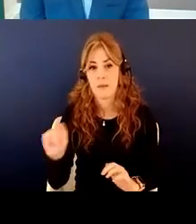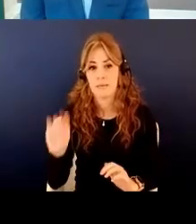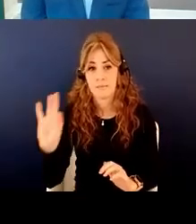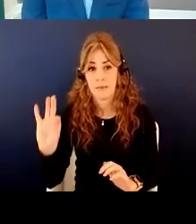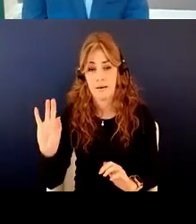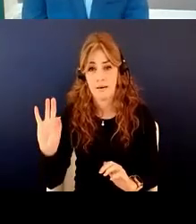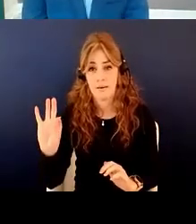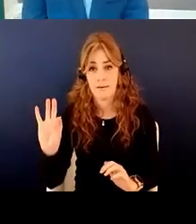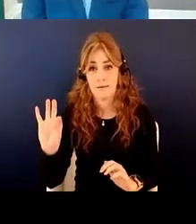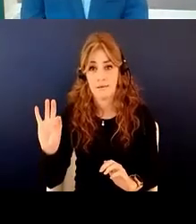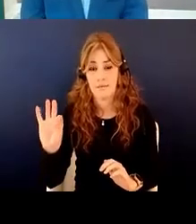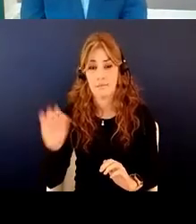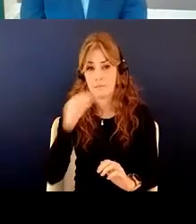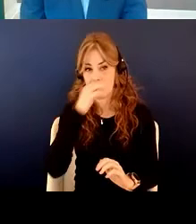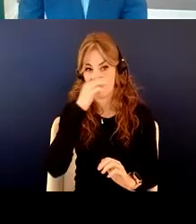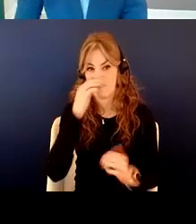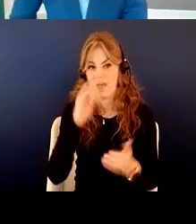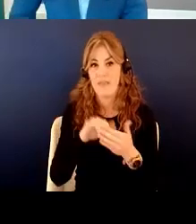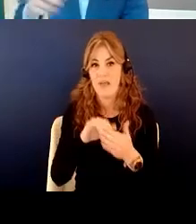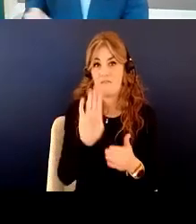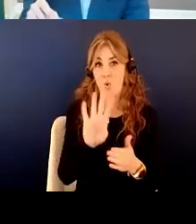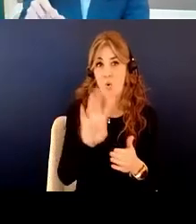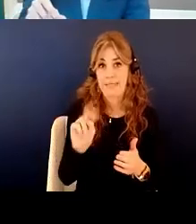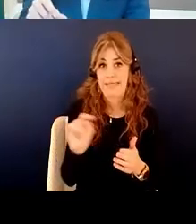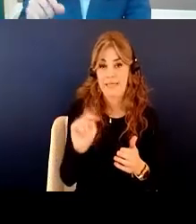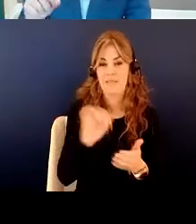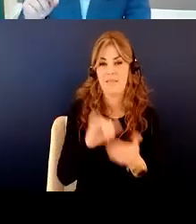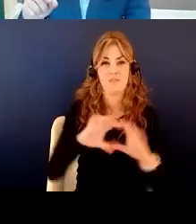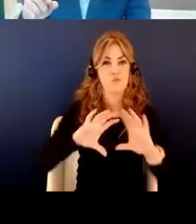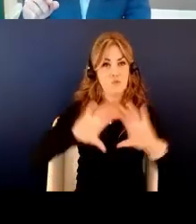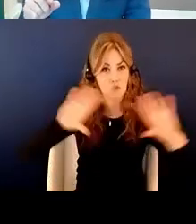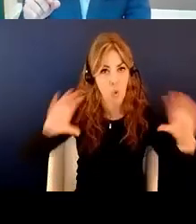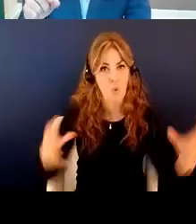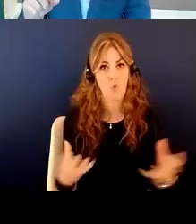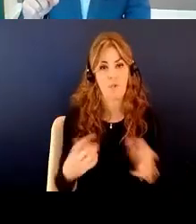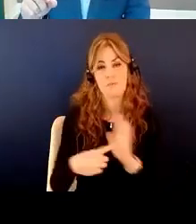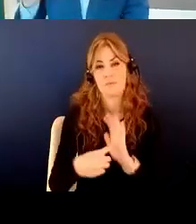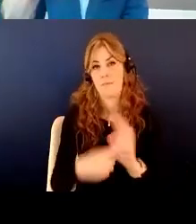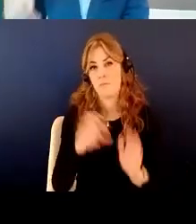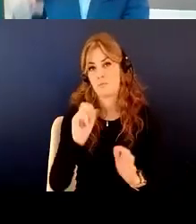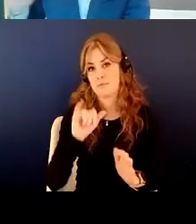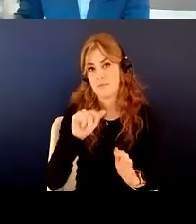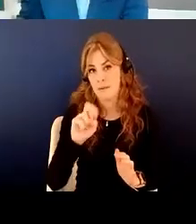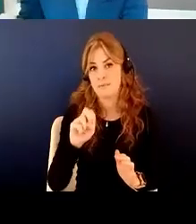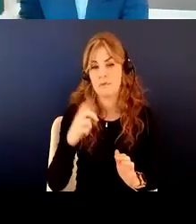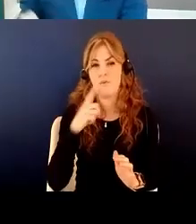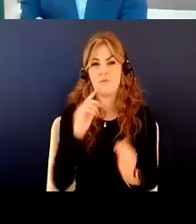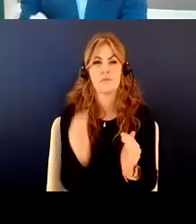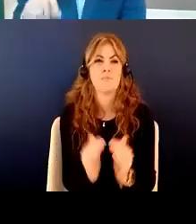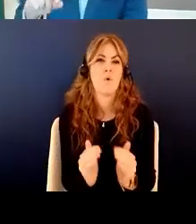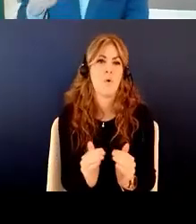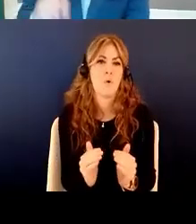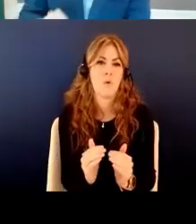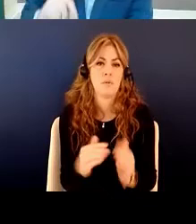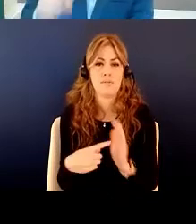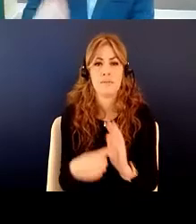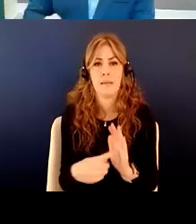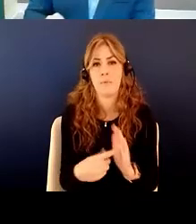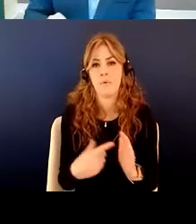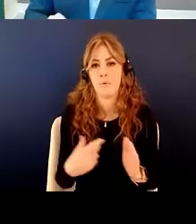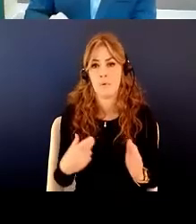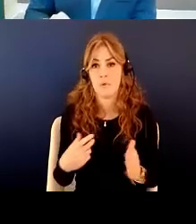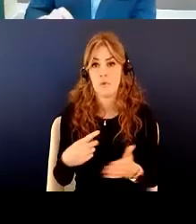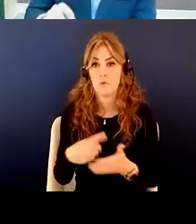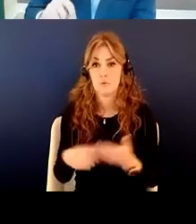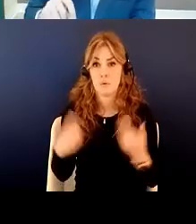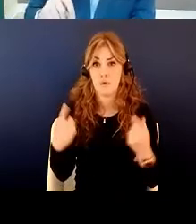size minus 9. And that corrects for small samples. So essentially what's